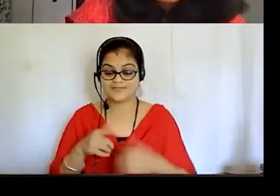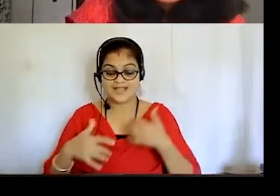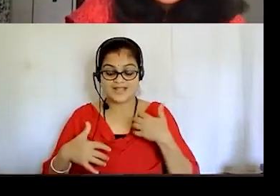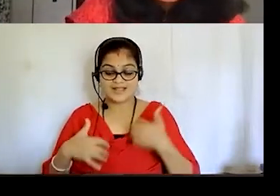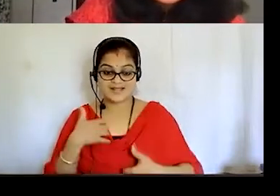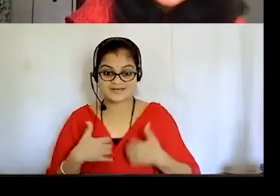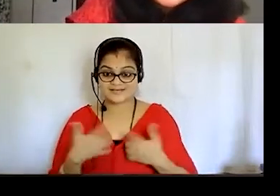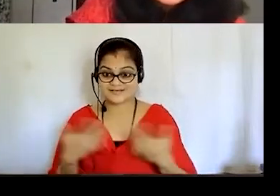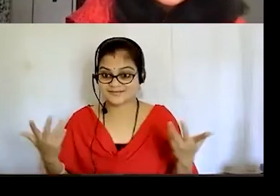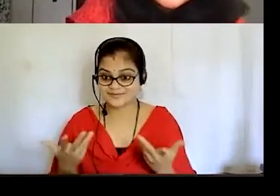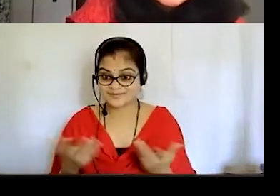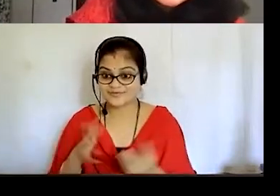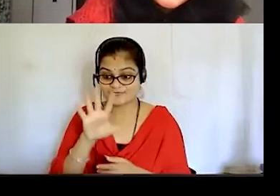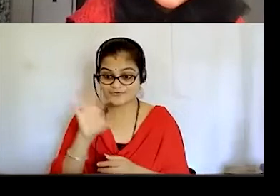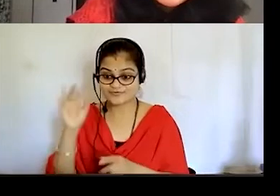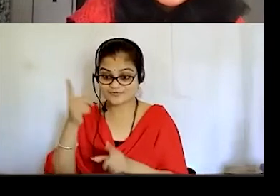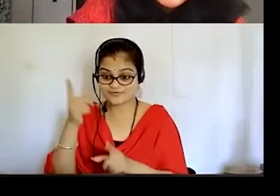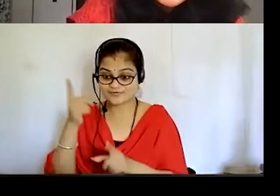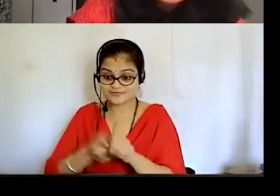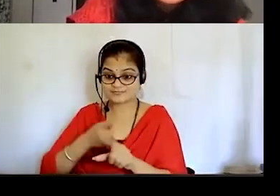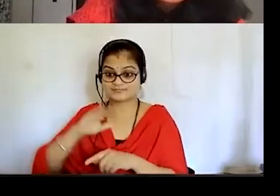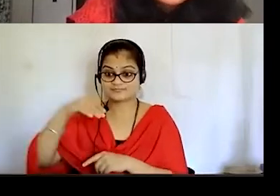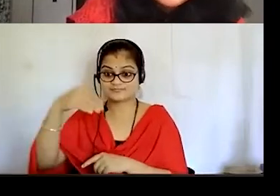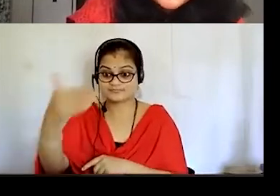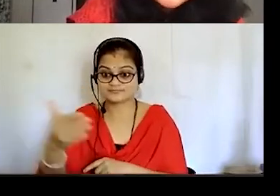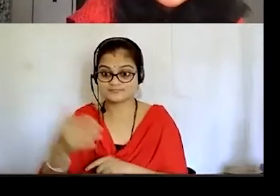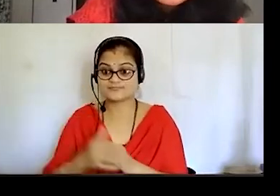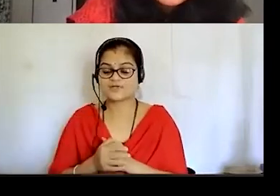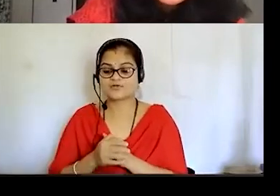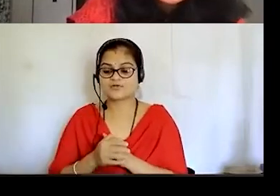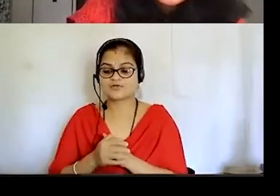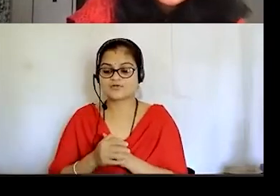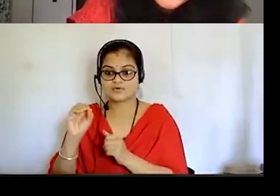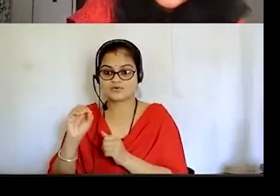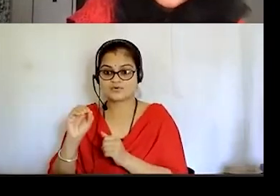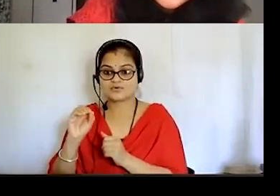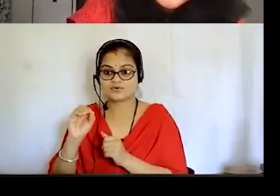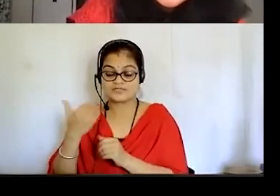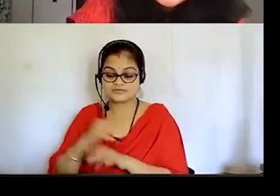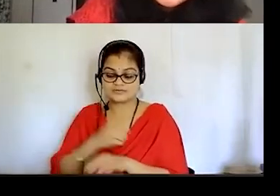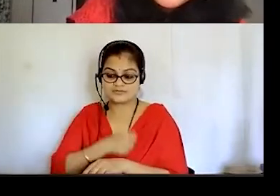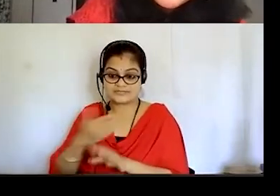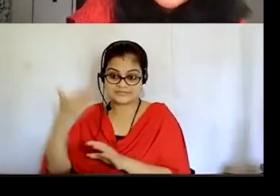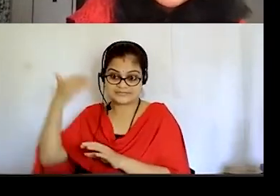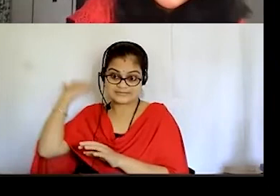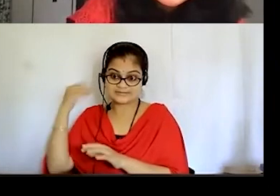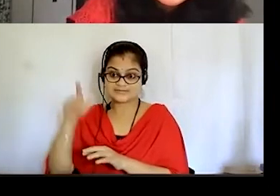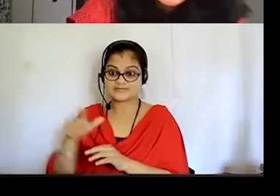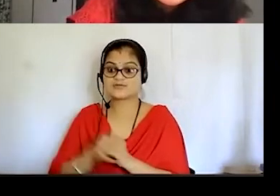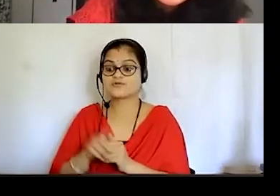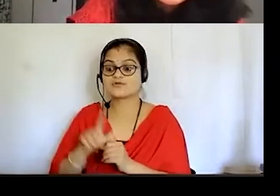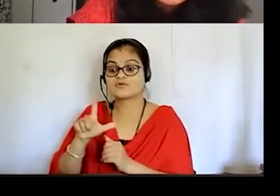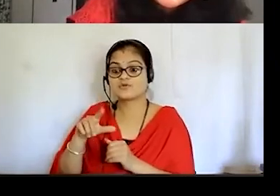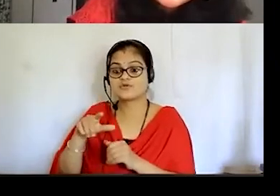Interestingly, 50 years later, Nobel laureate poet Rabindranath Tagore, influenced by